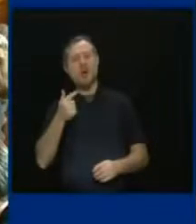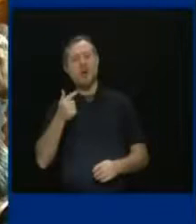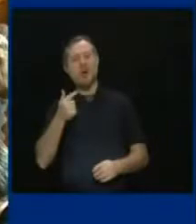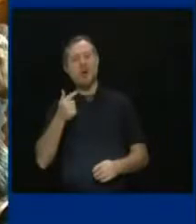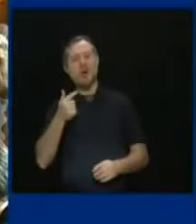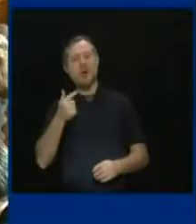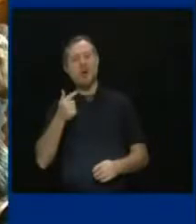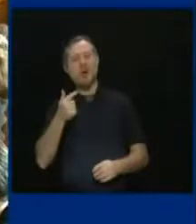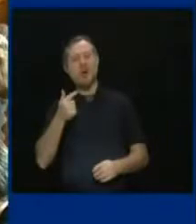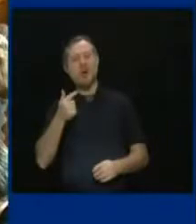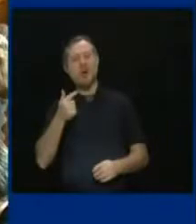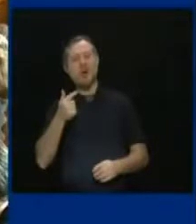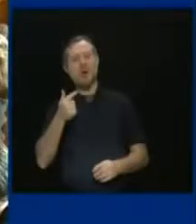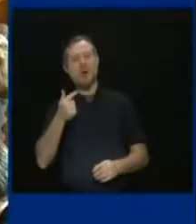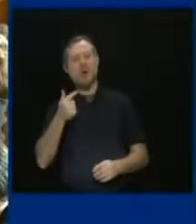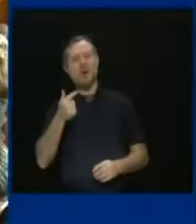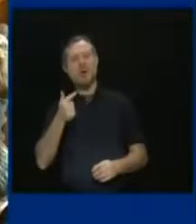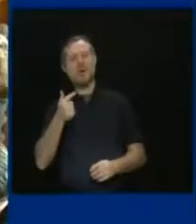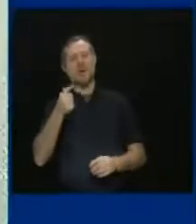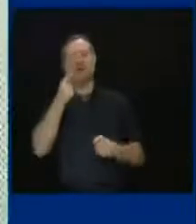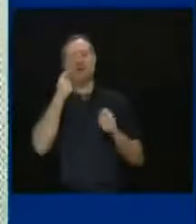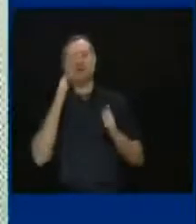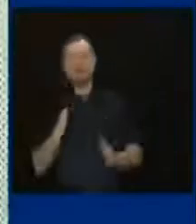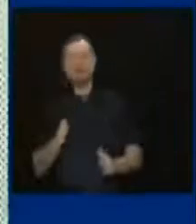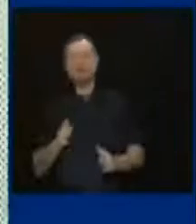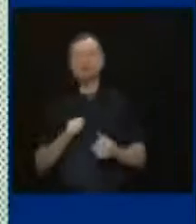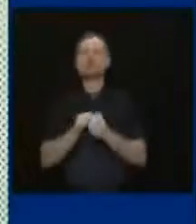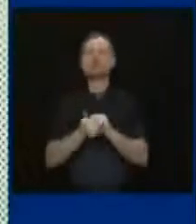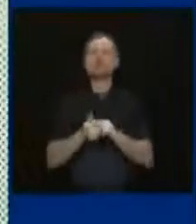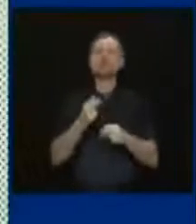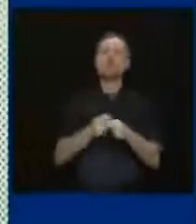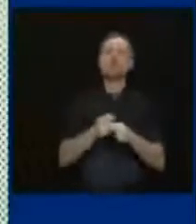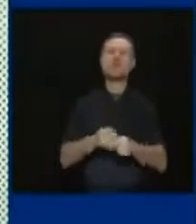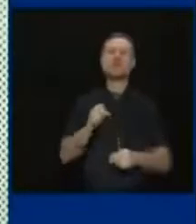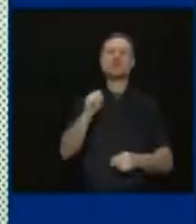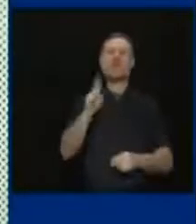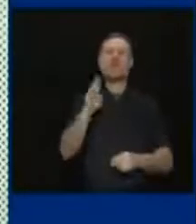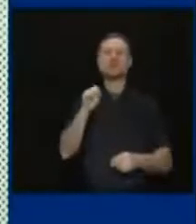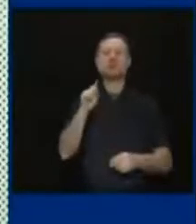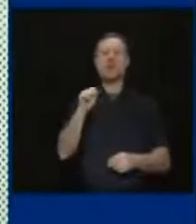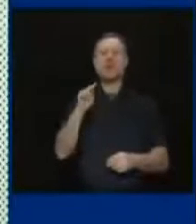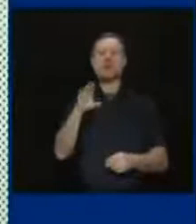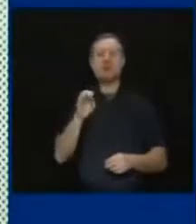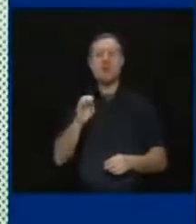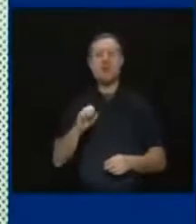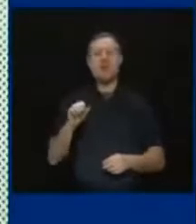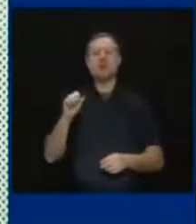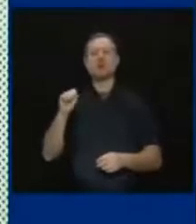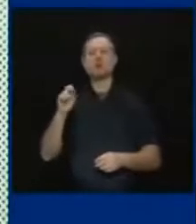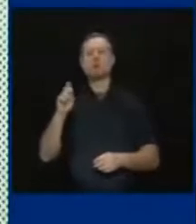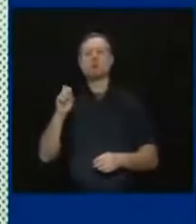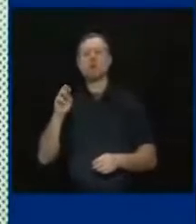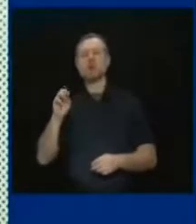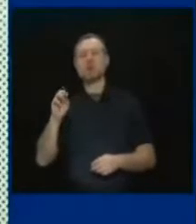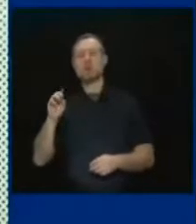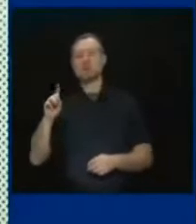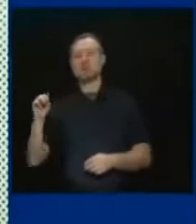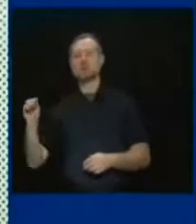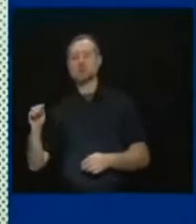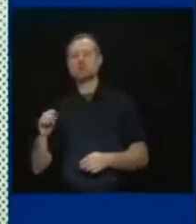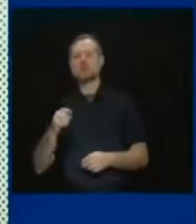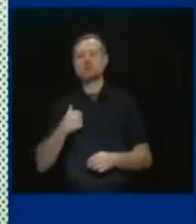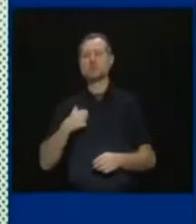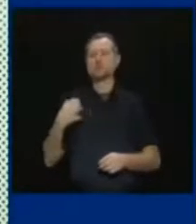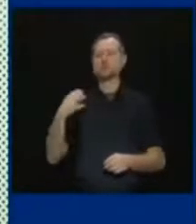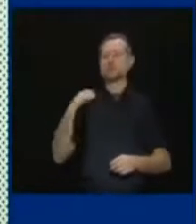in the way he speaks. That's good. Changing the name of these things makes a difference. And as the chair of the Codes Committee, I understand the